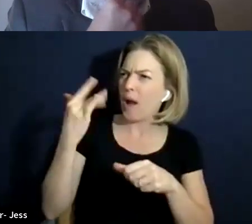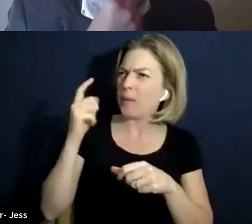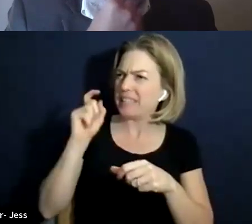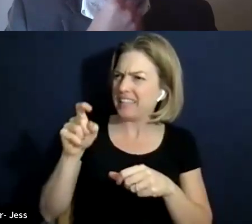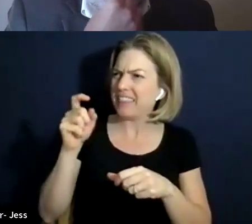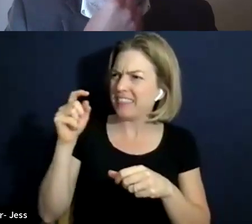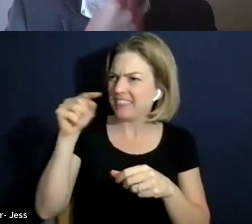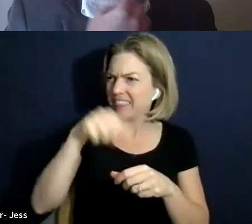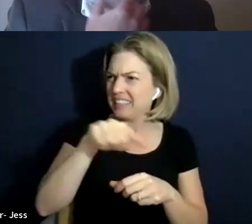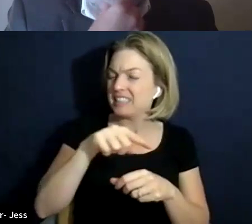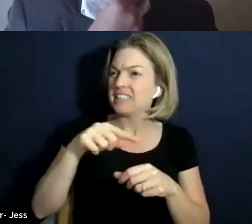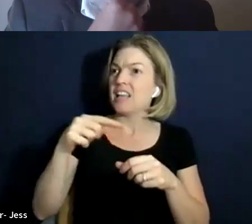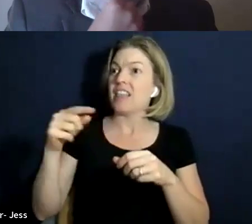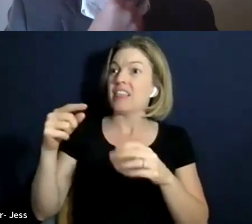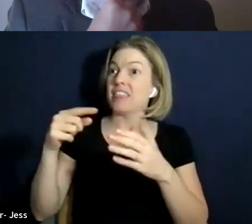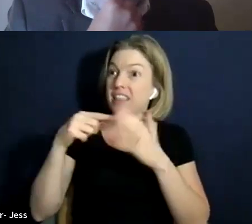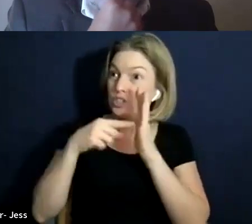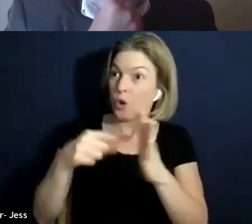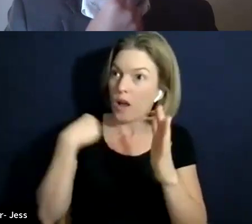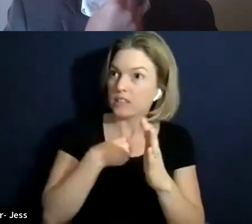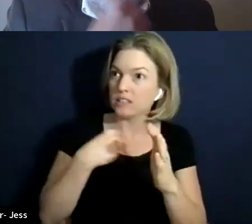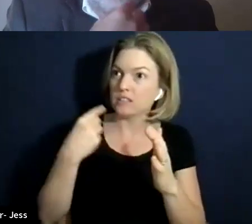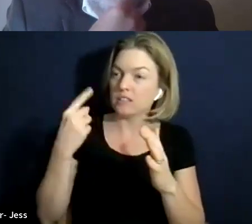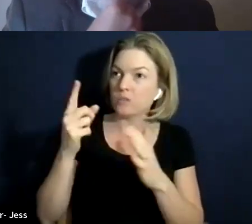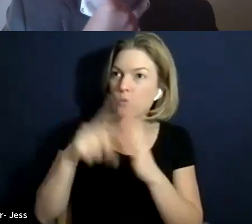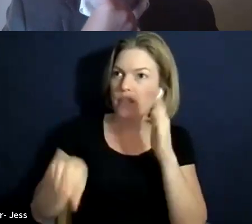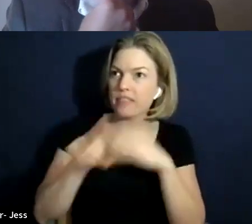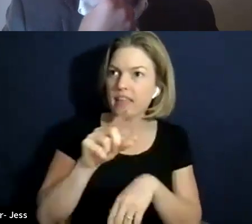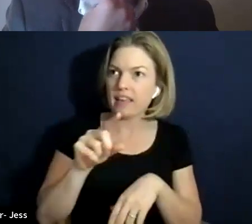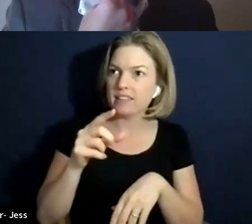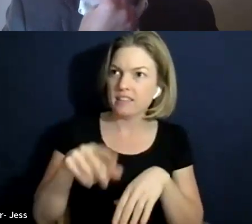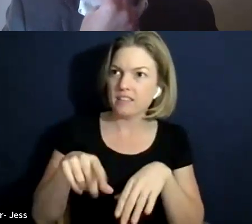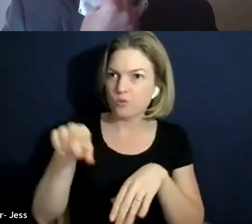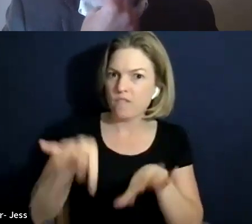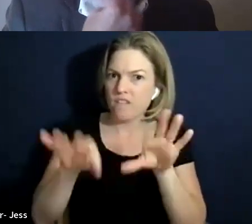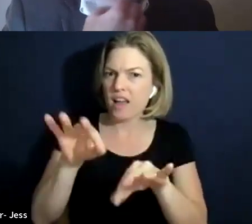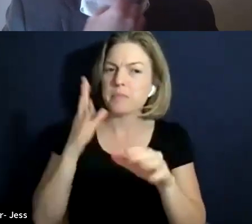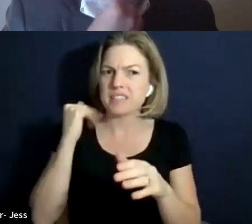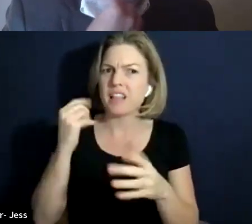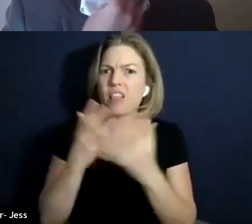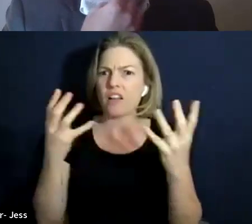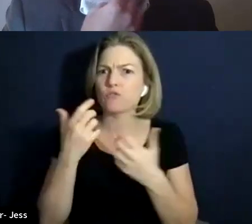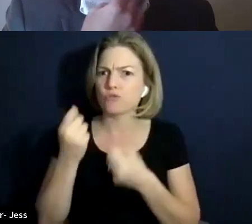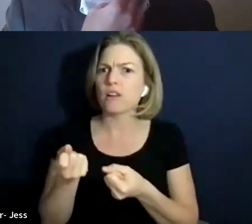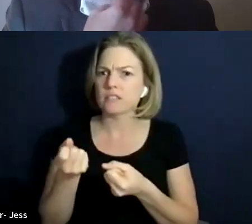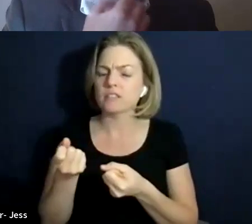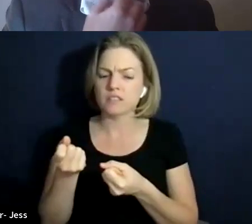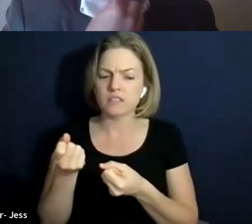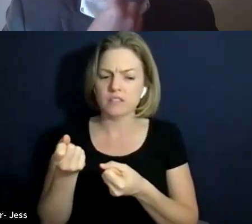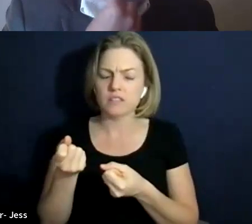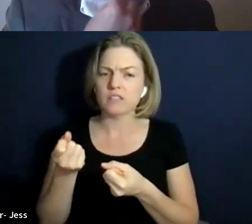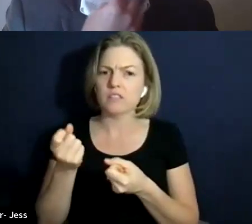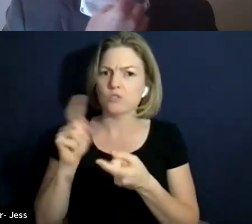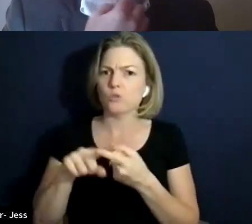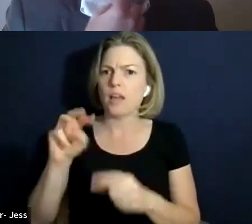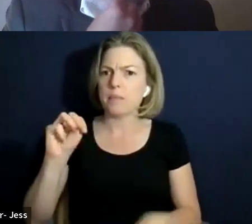things we've looked at, showing them to us so that we can come along with you, because I think there is a lot of trust in the